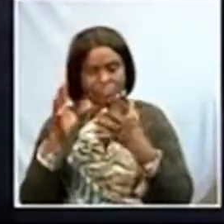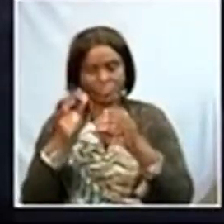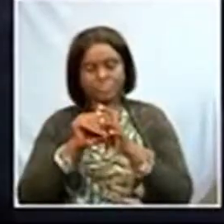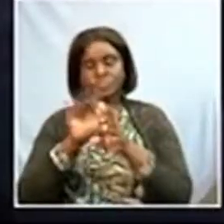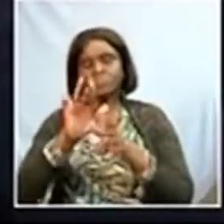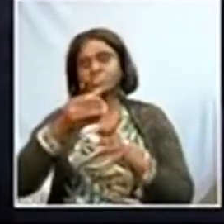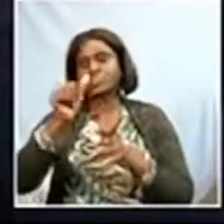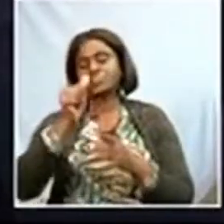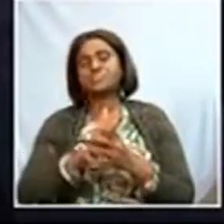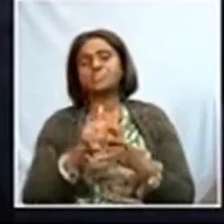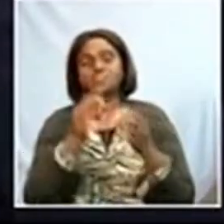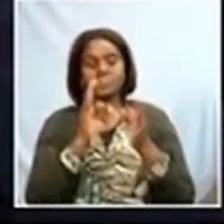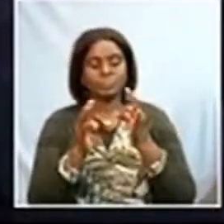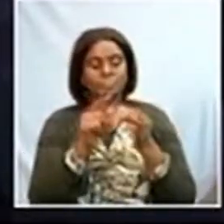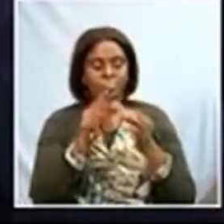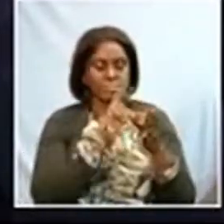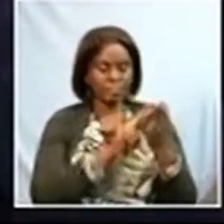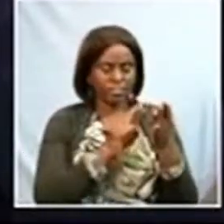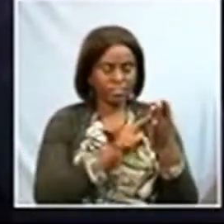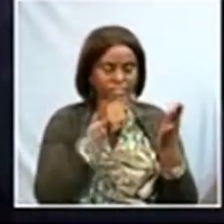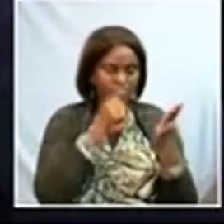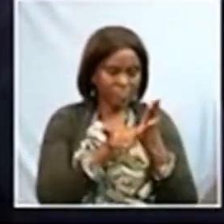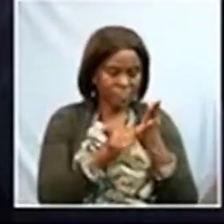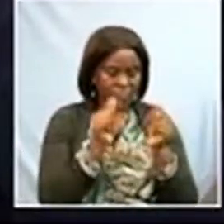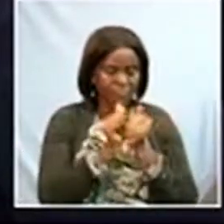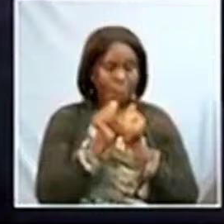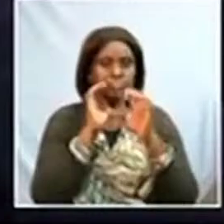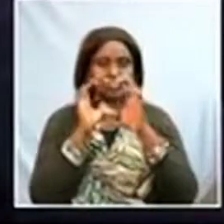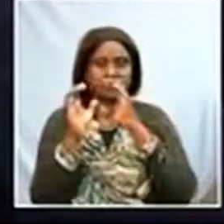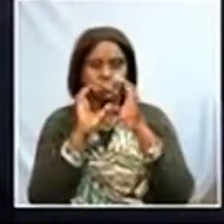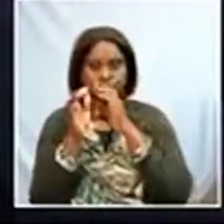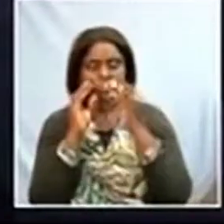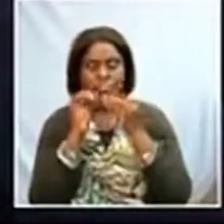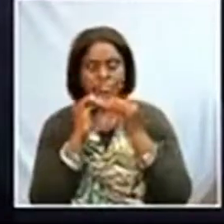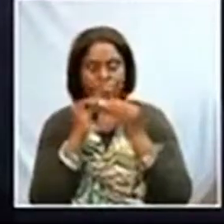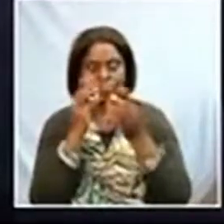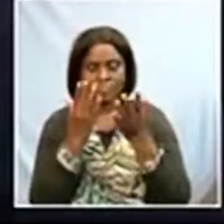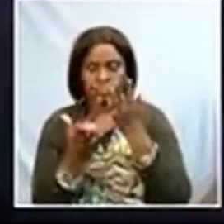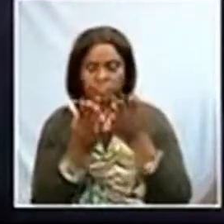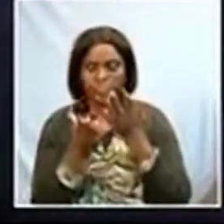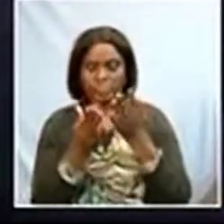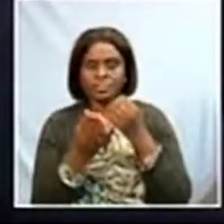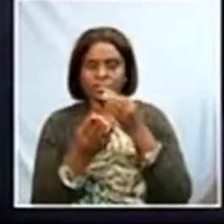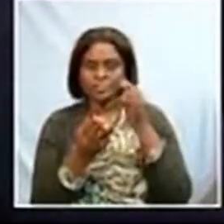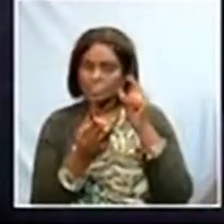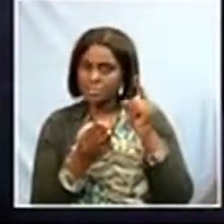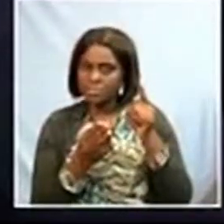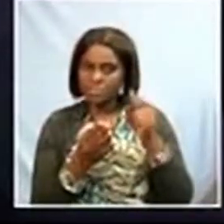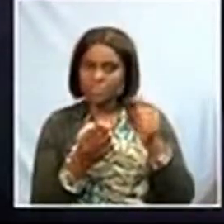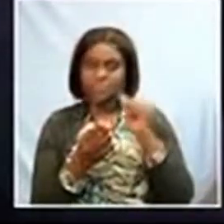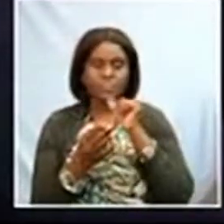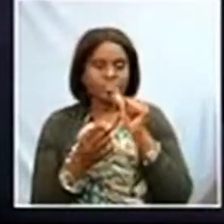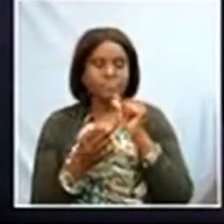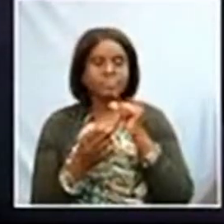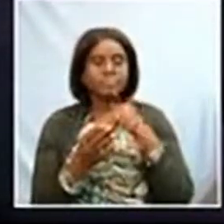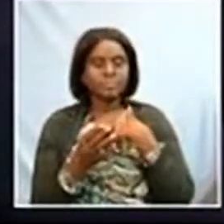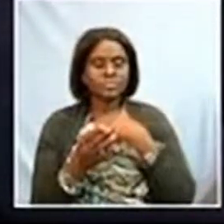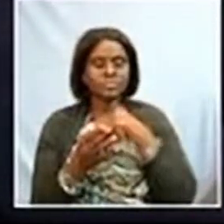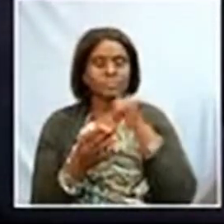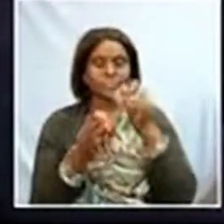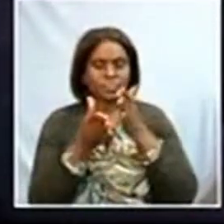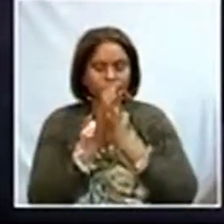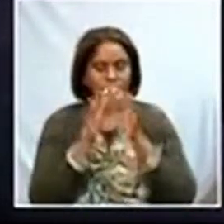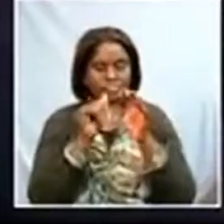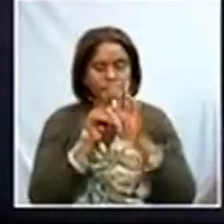part. So if you read the letters and the correspondences, maybe based of that fact, he hasn't claimed the difference